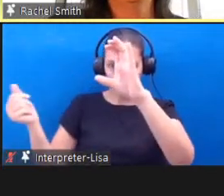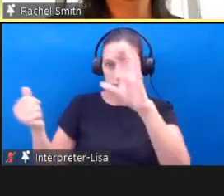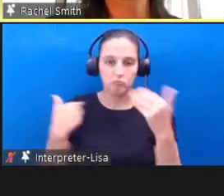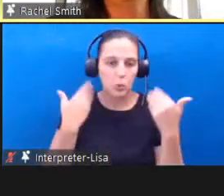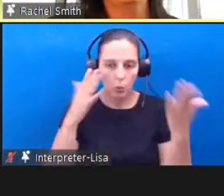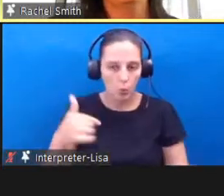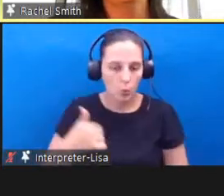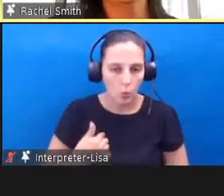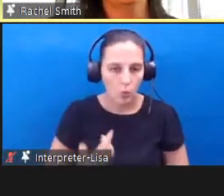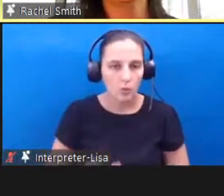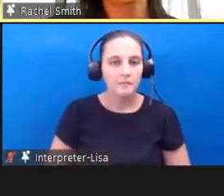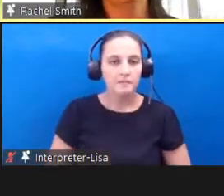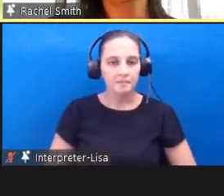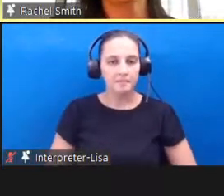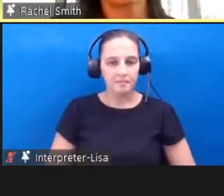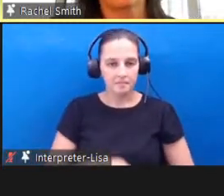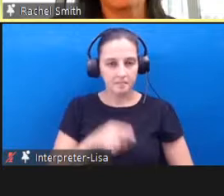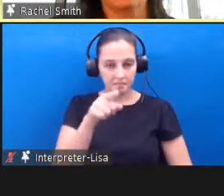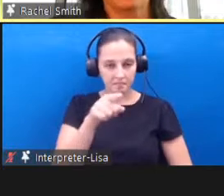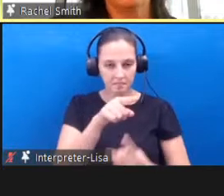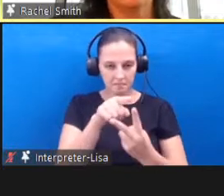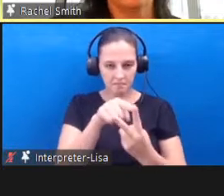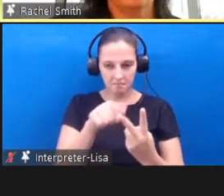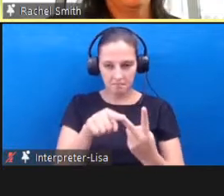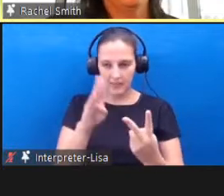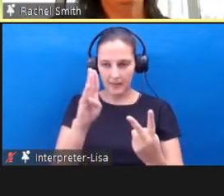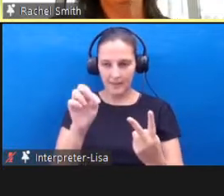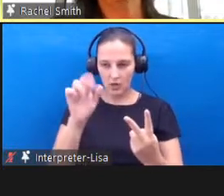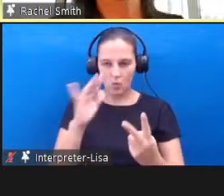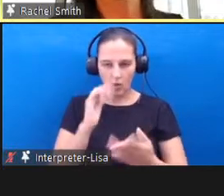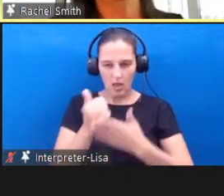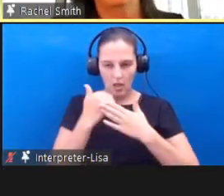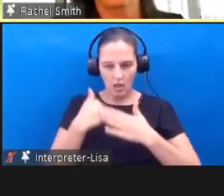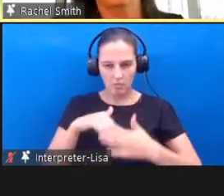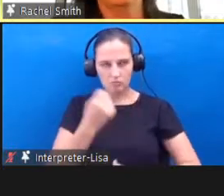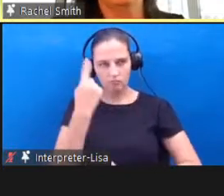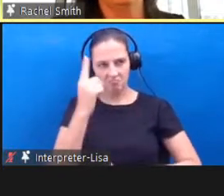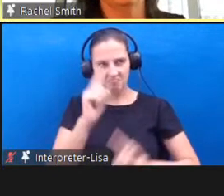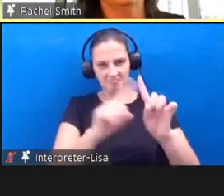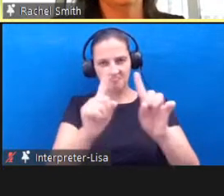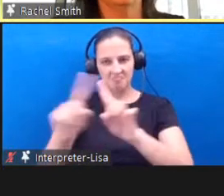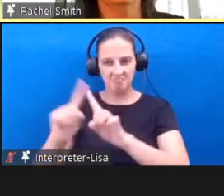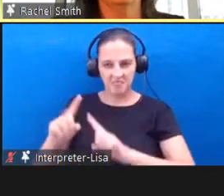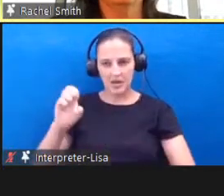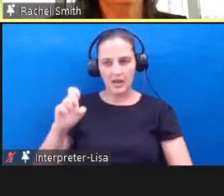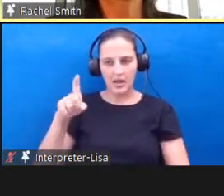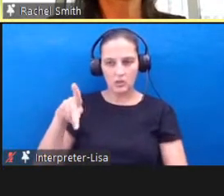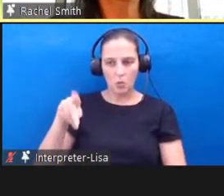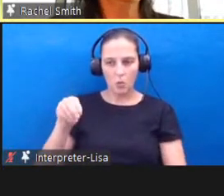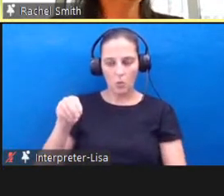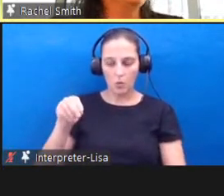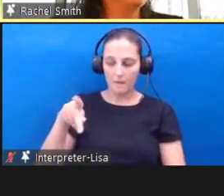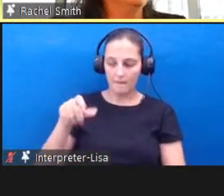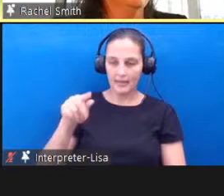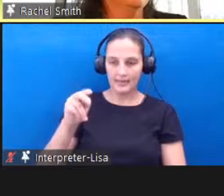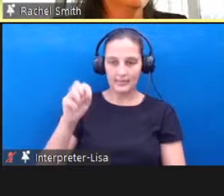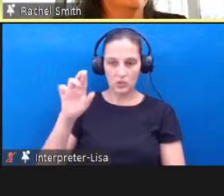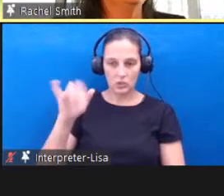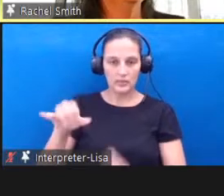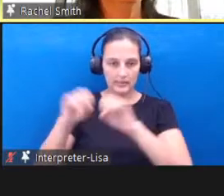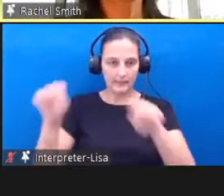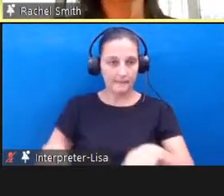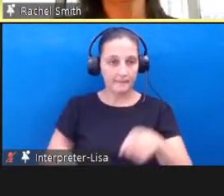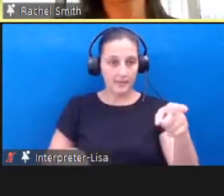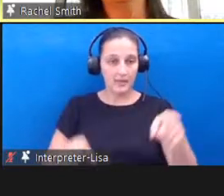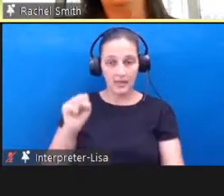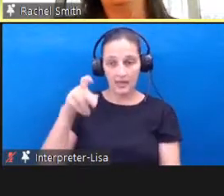And so these binaries can actually help us learn a lot about chemistry of different kinds of exoplanetary systems. So this is what a spectrum looks like.